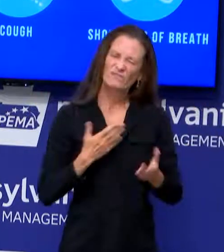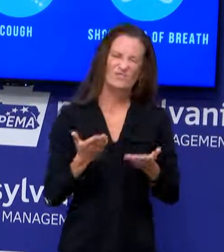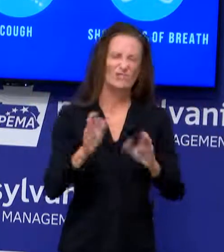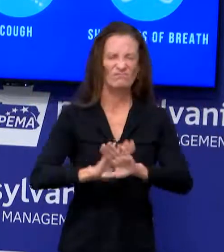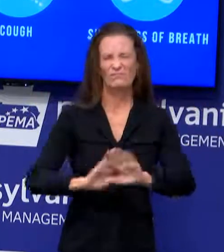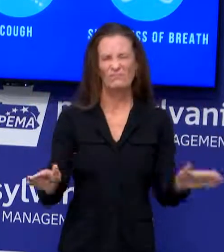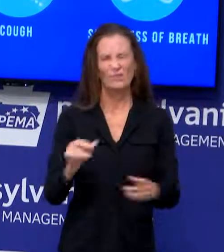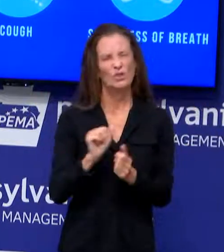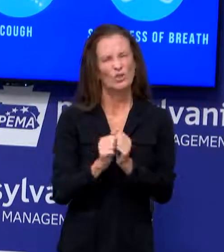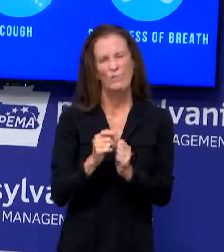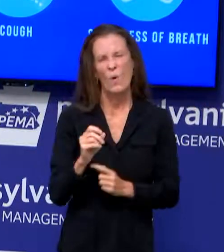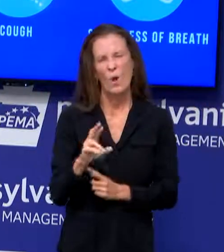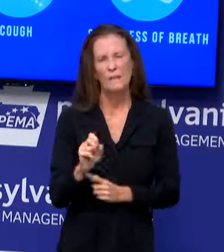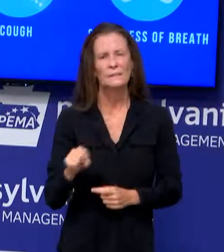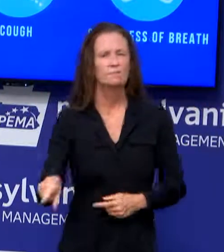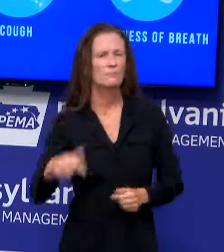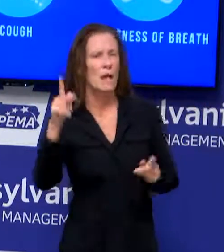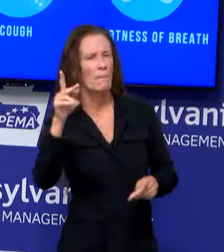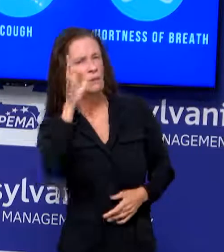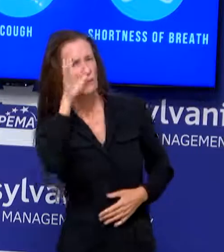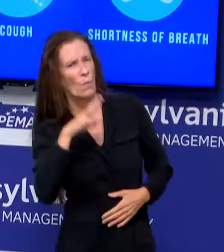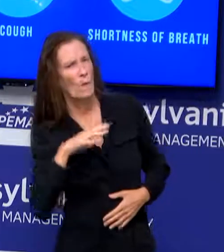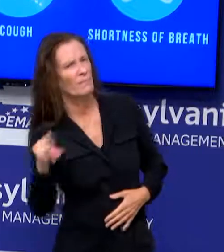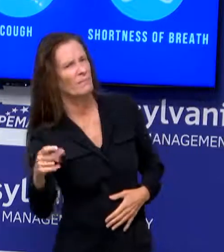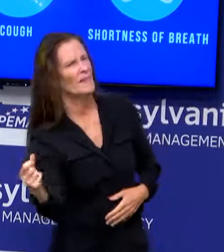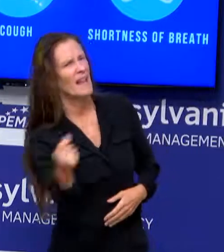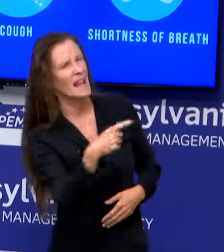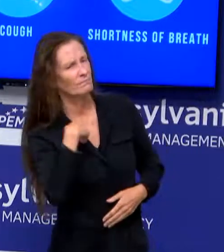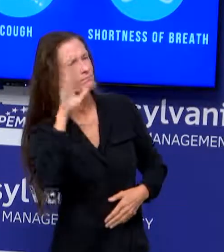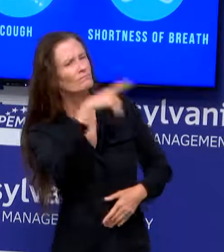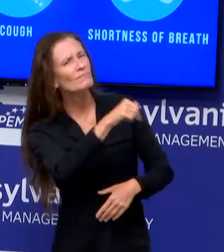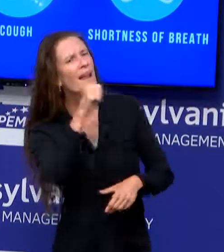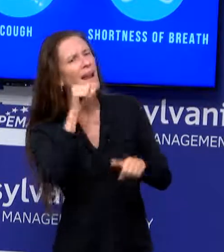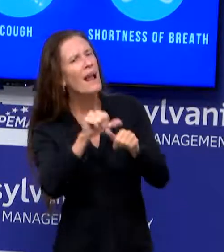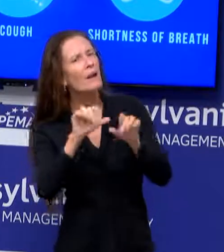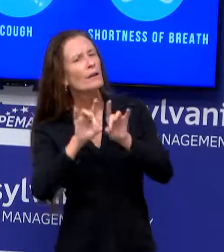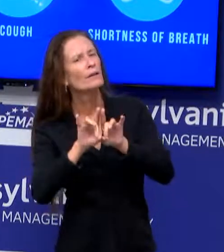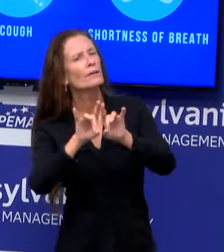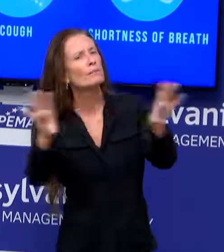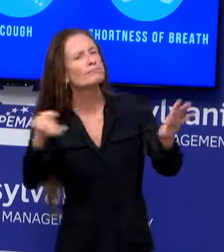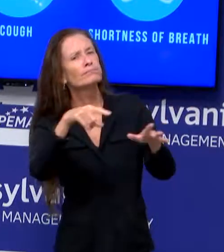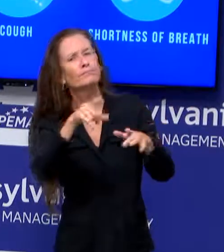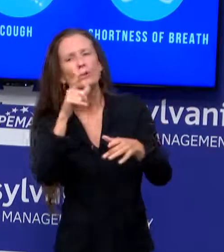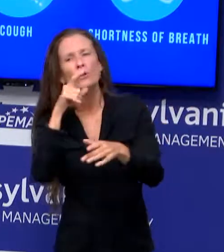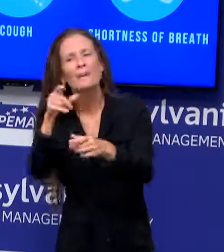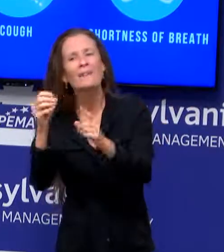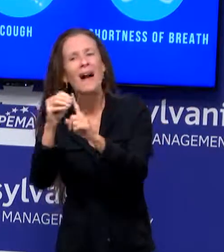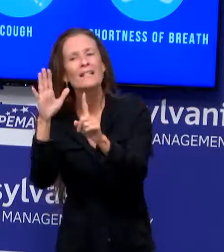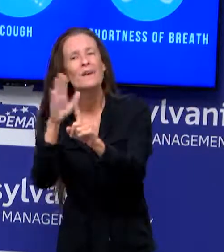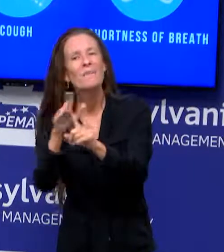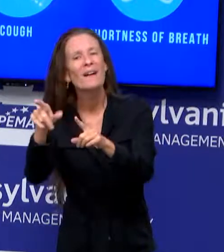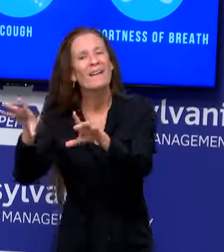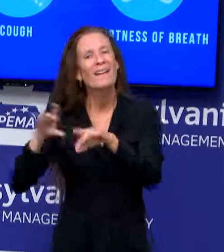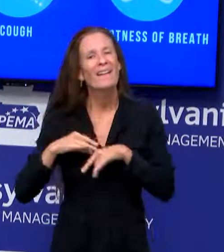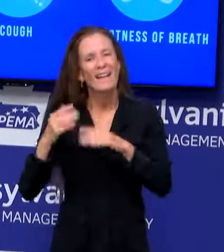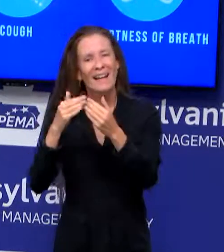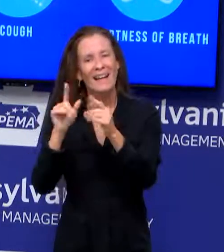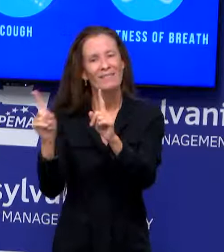agency has been sending letters to people who have been exposed to COVID-19, telling them about the responsibility to quarantine.